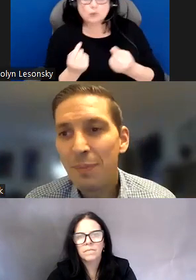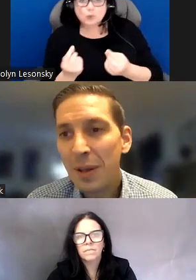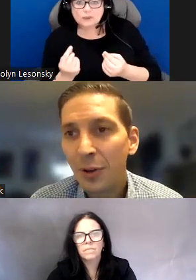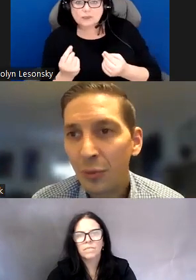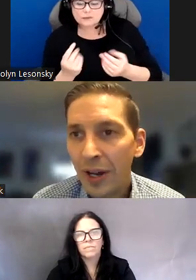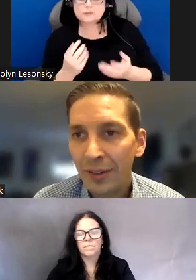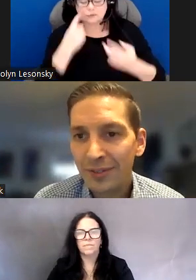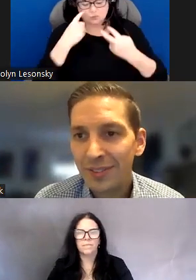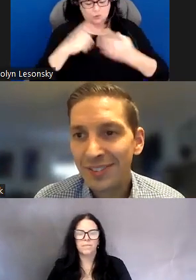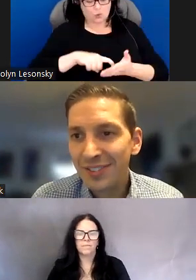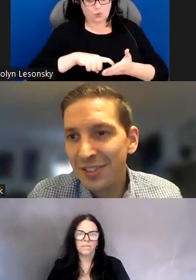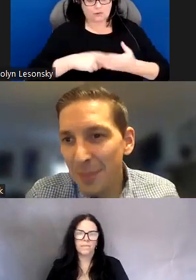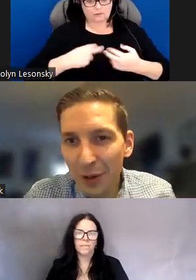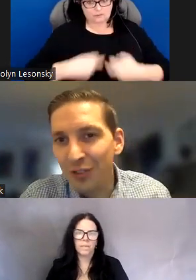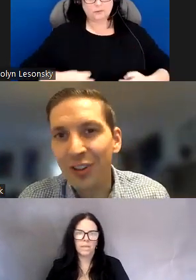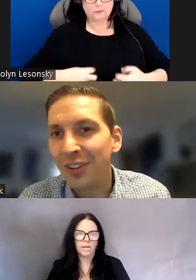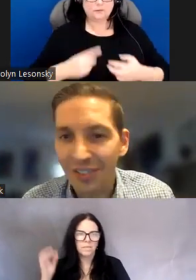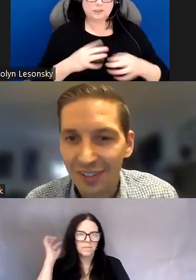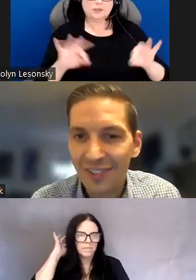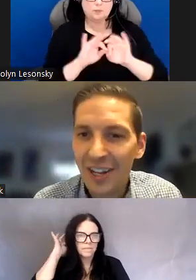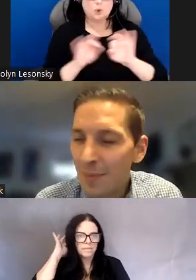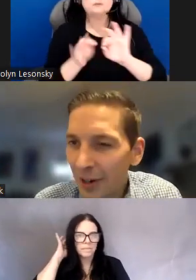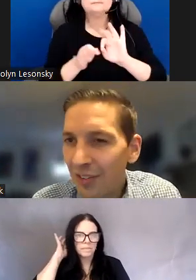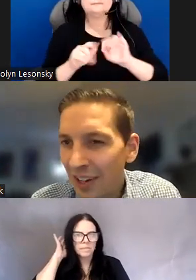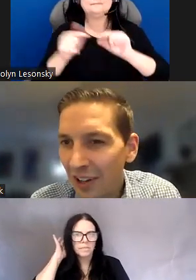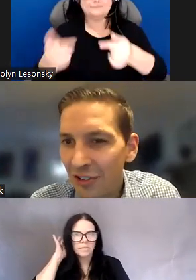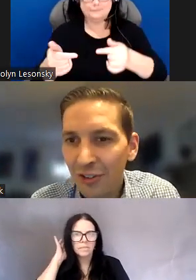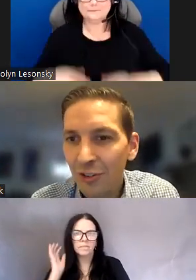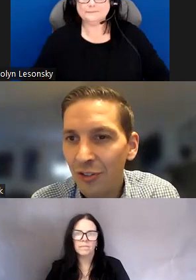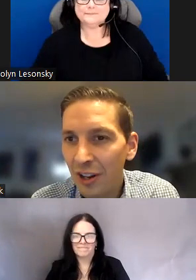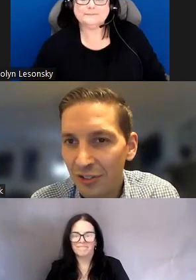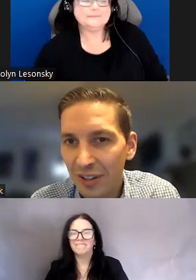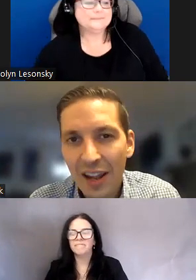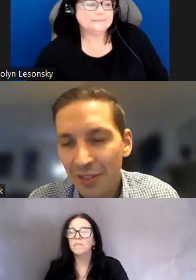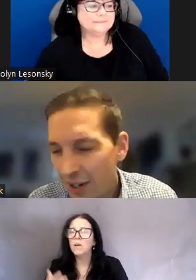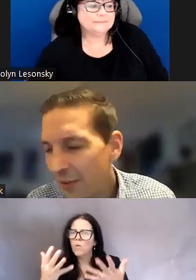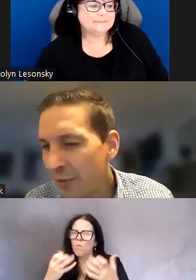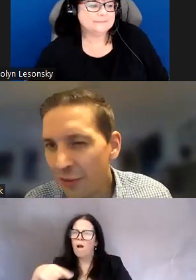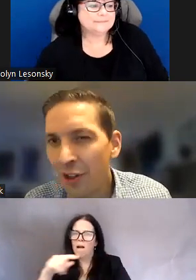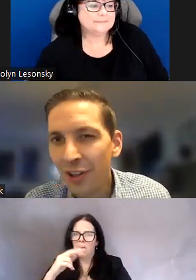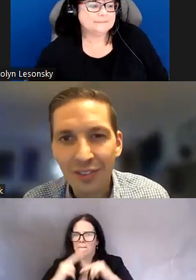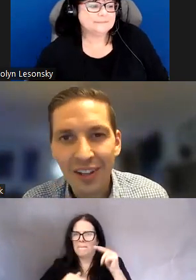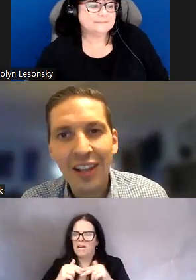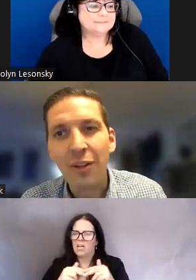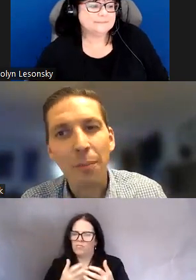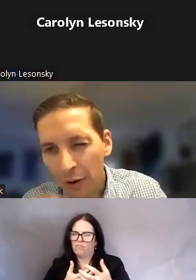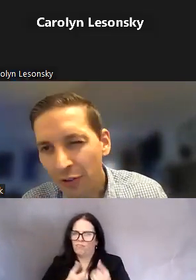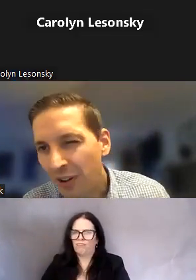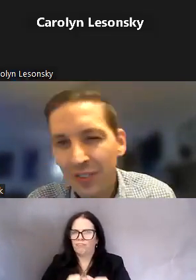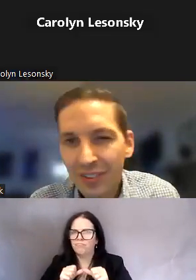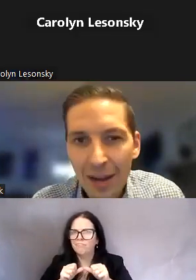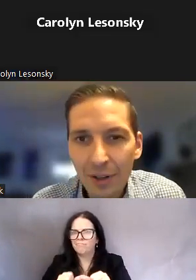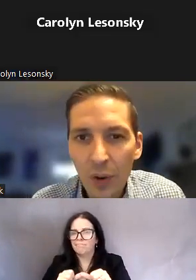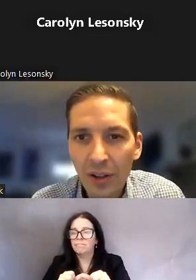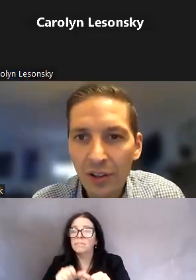really want people as well to build resiliency. And the American Psychological Association, they define resilience, the